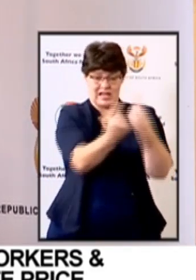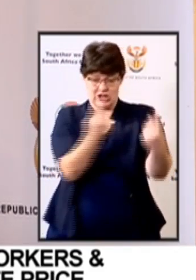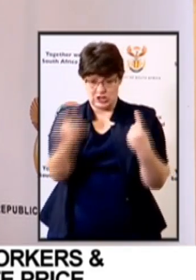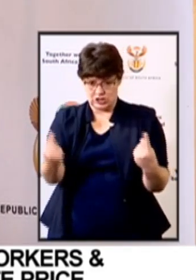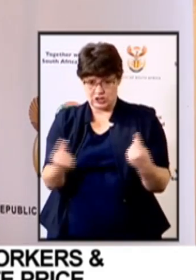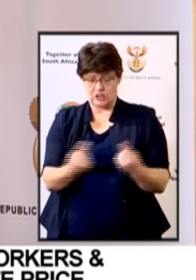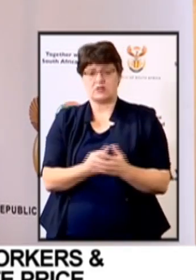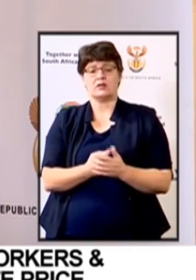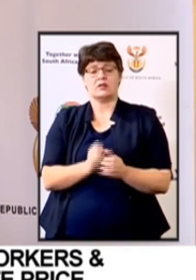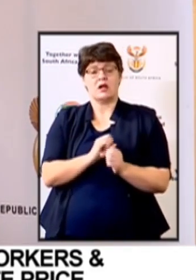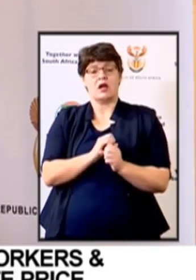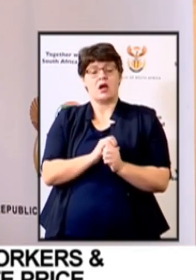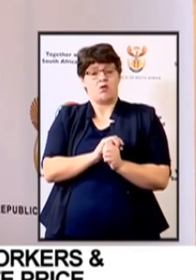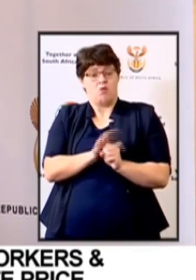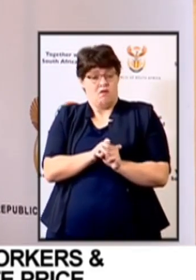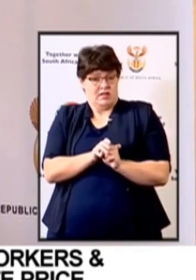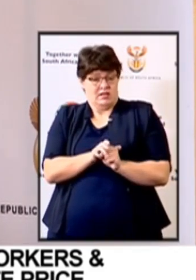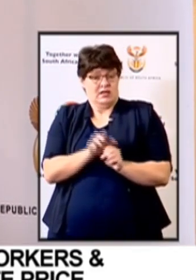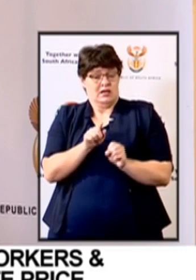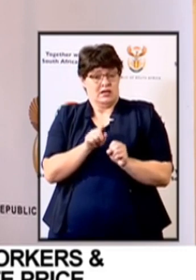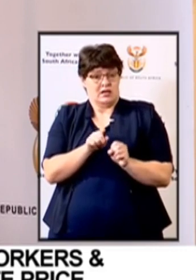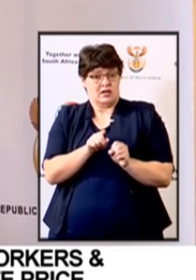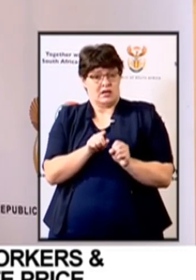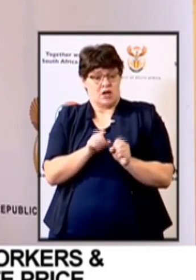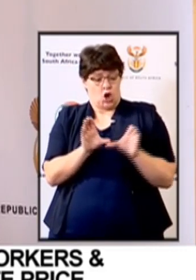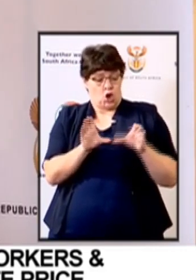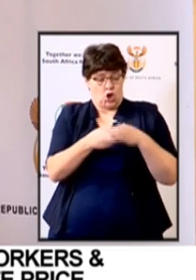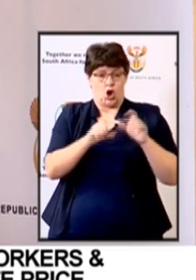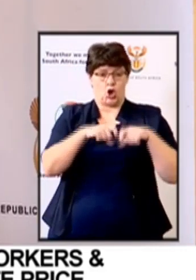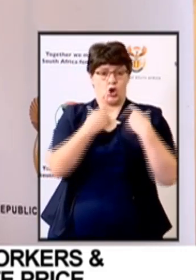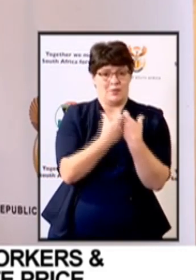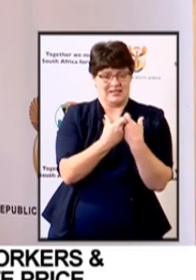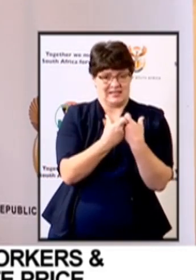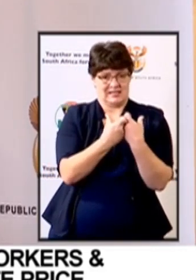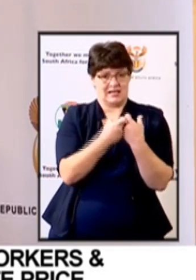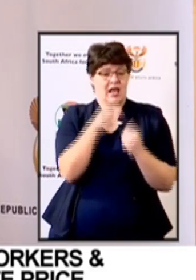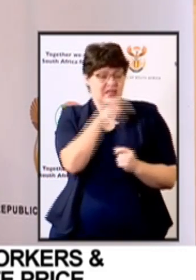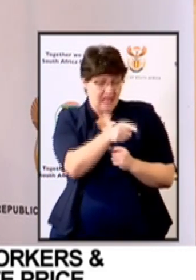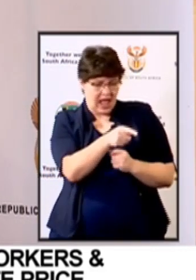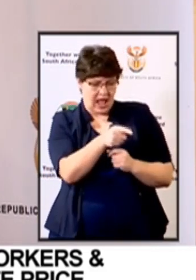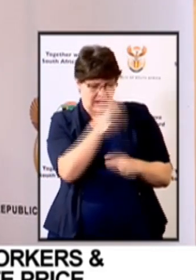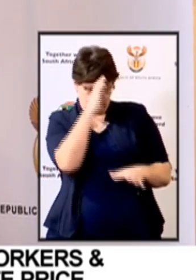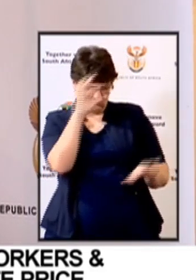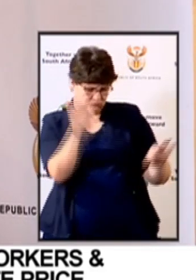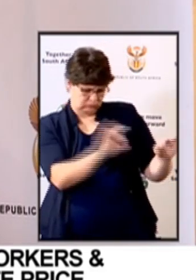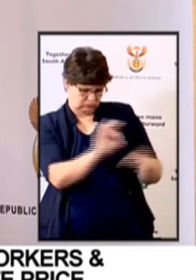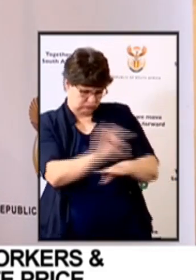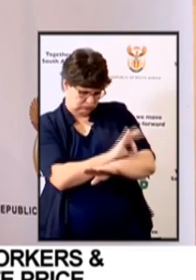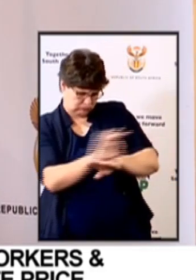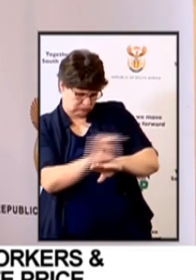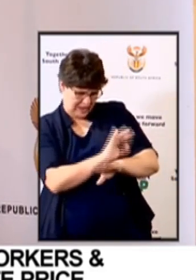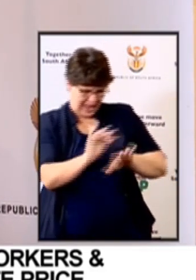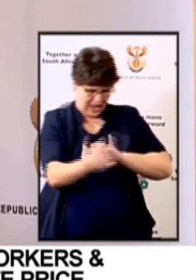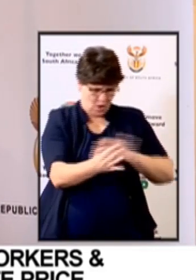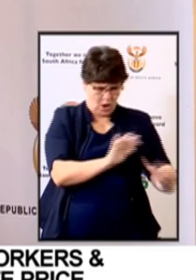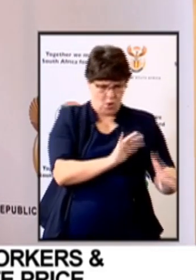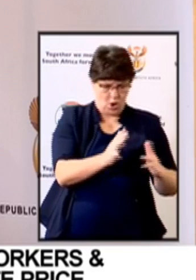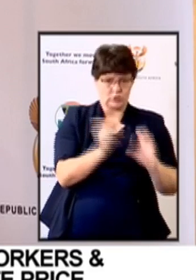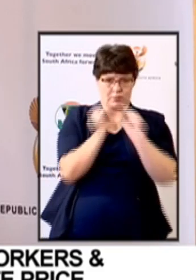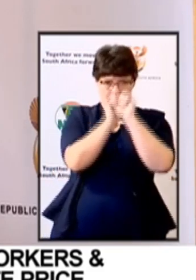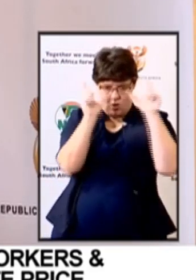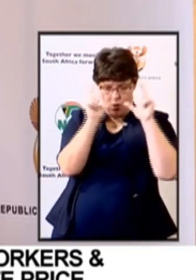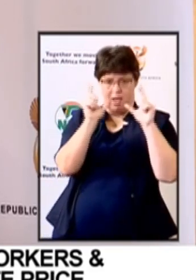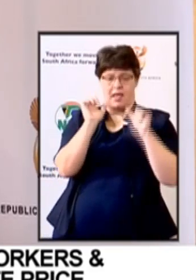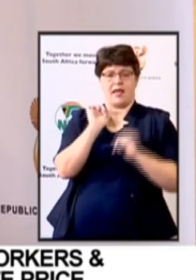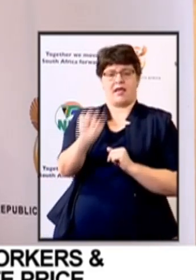COVID-19 steering committees, to put in place implementation plans at the different levels of alertness,